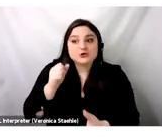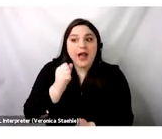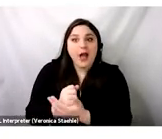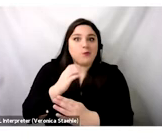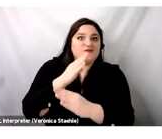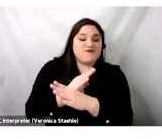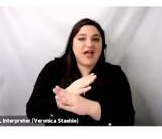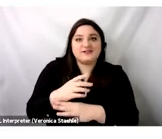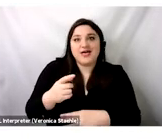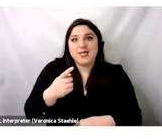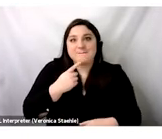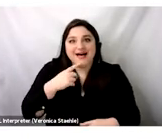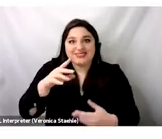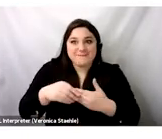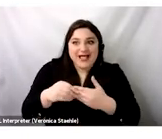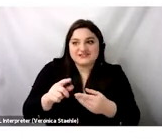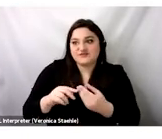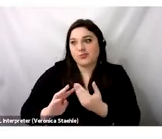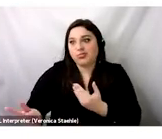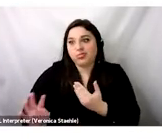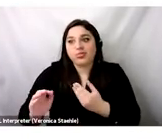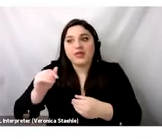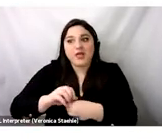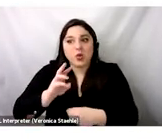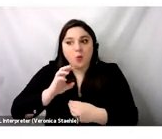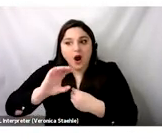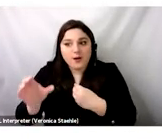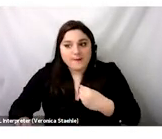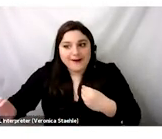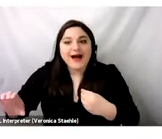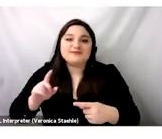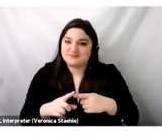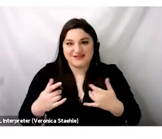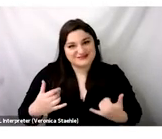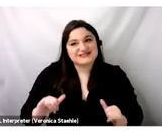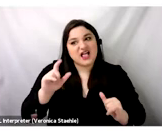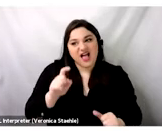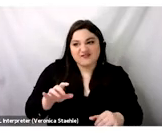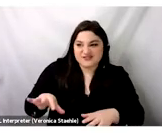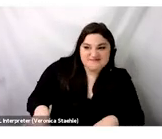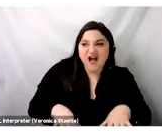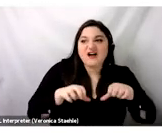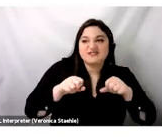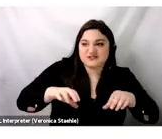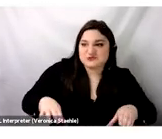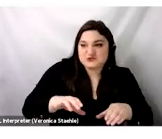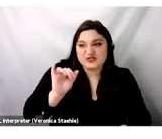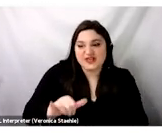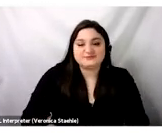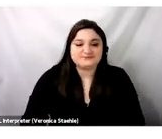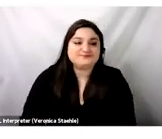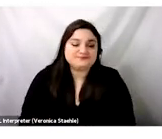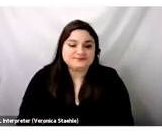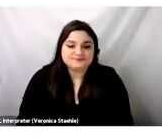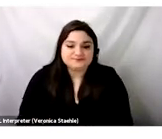washing our clothes releases these fibers into the waste stream directly. Okay, I want to talk a little bit about